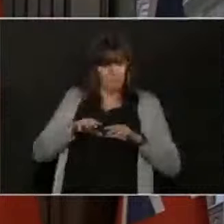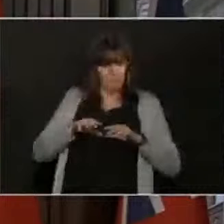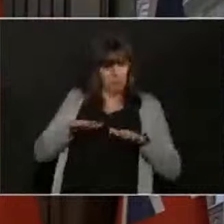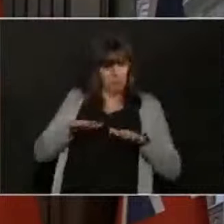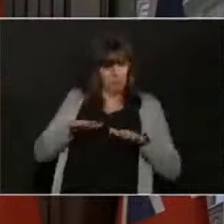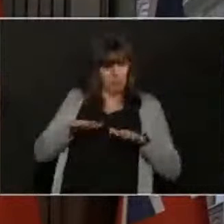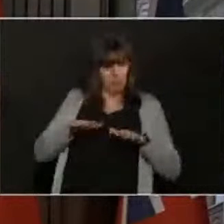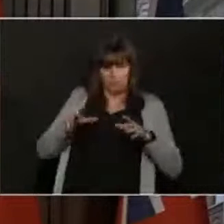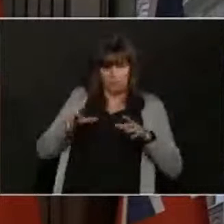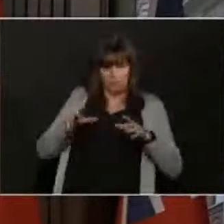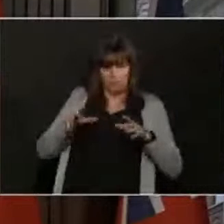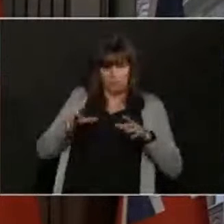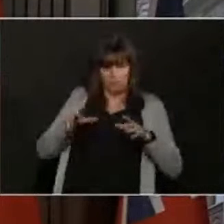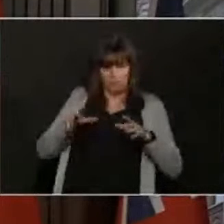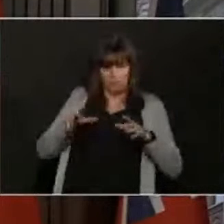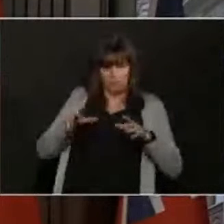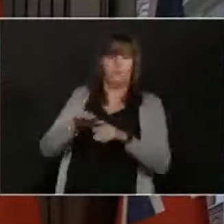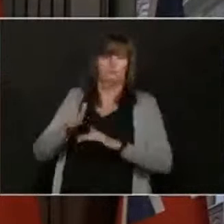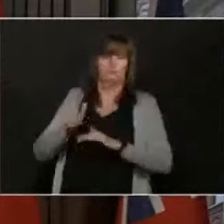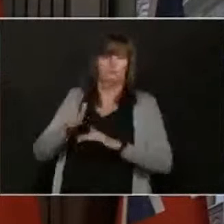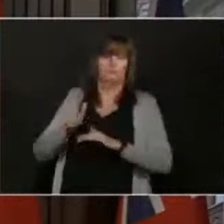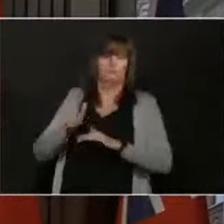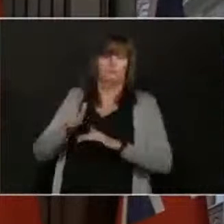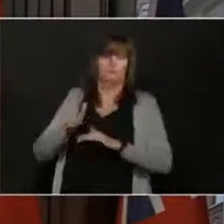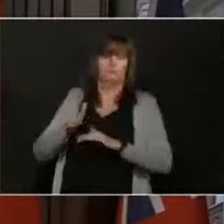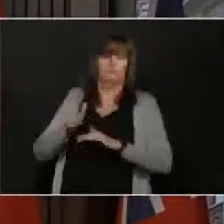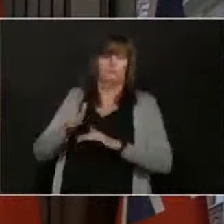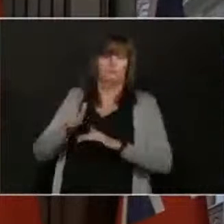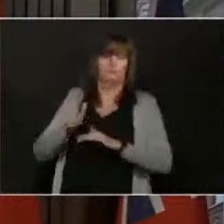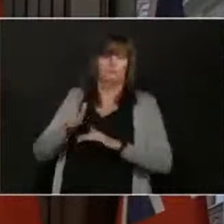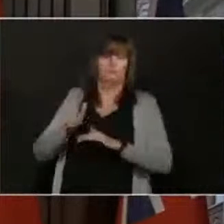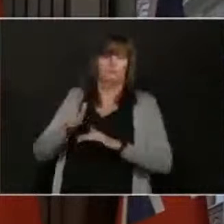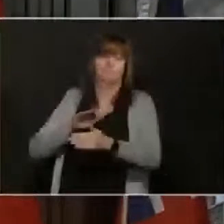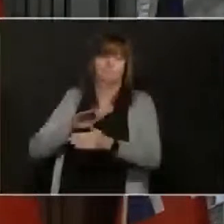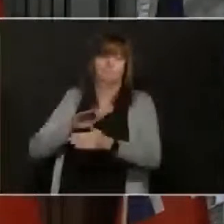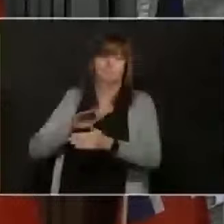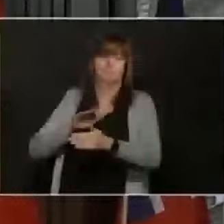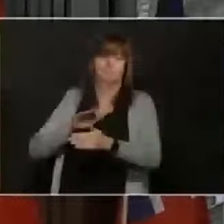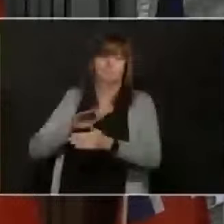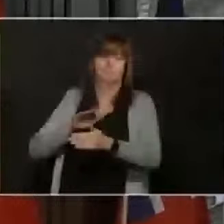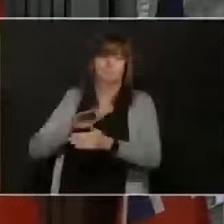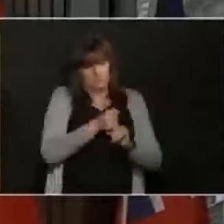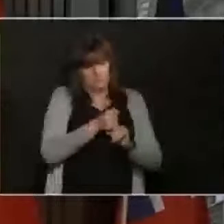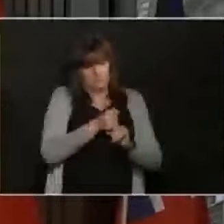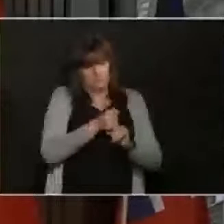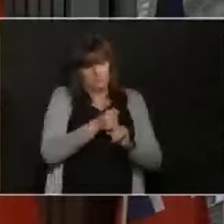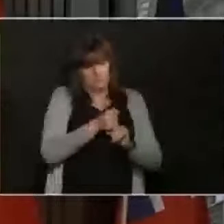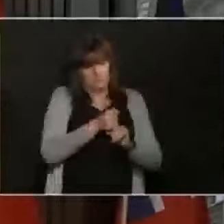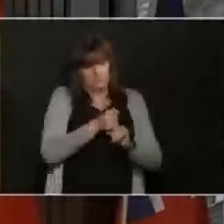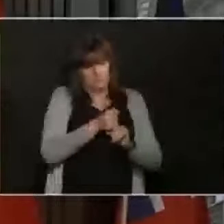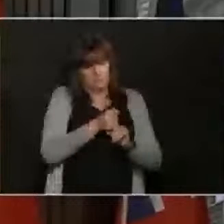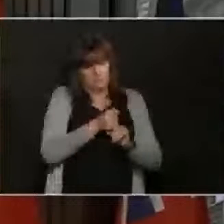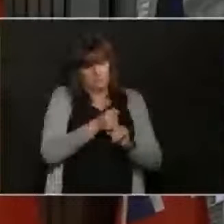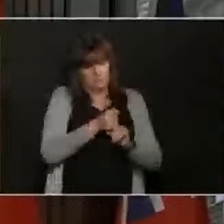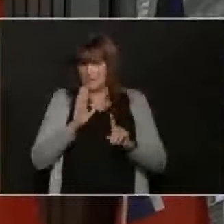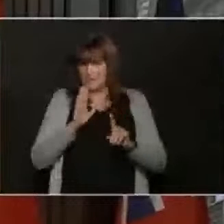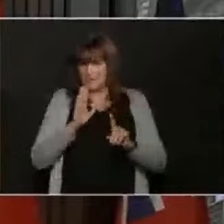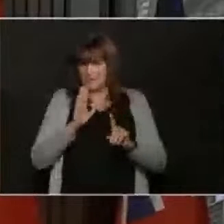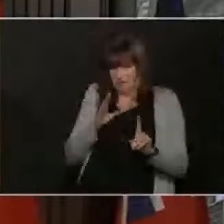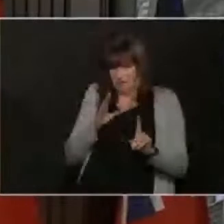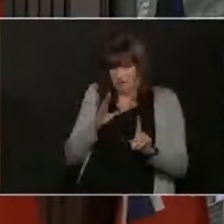system is already greater today than we have ever seen in Ontario's history. If we look at just one community as an